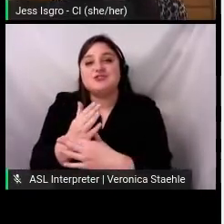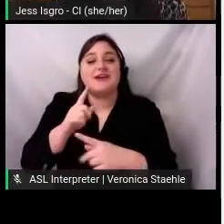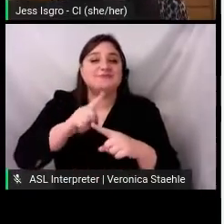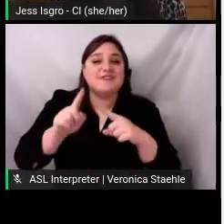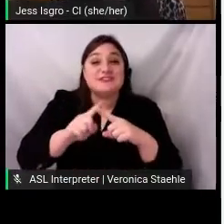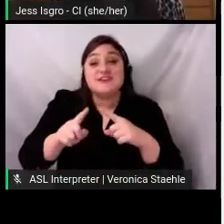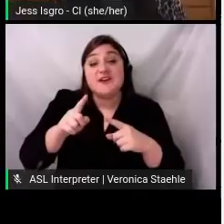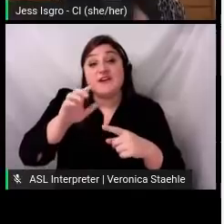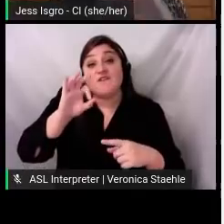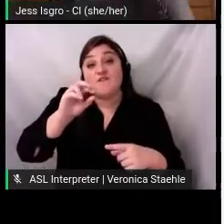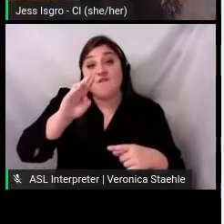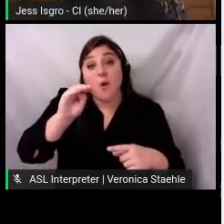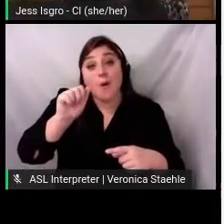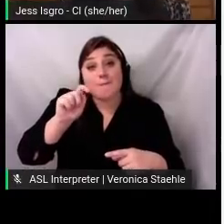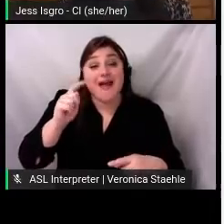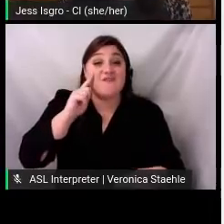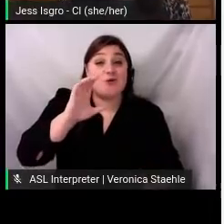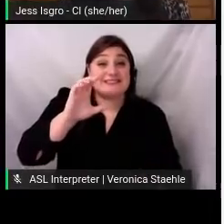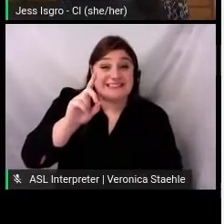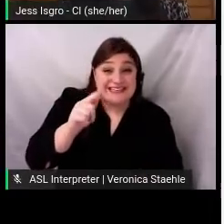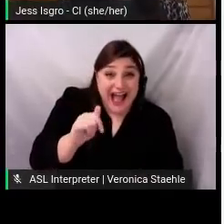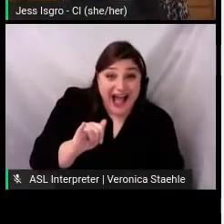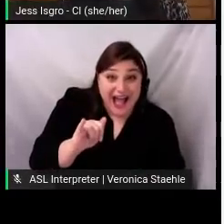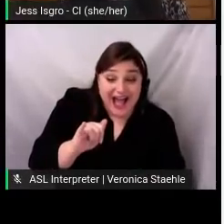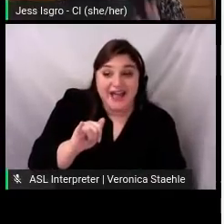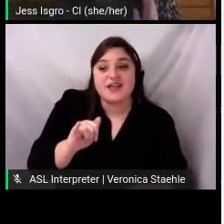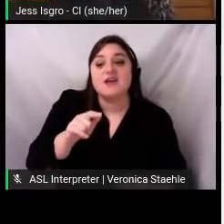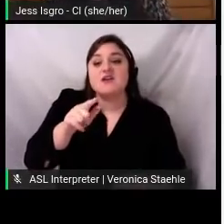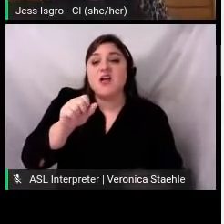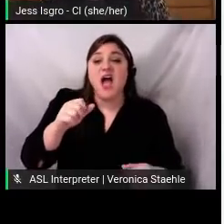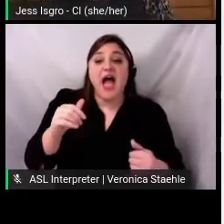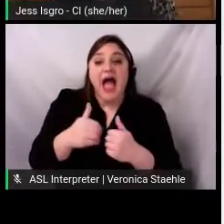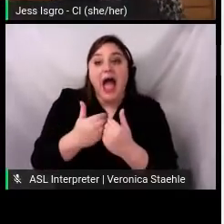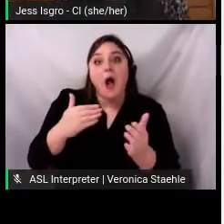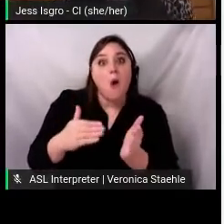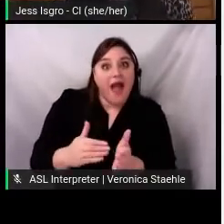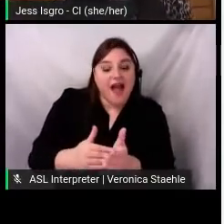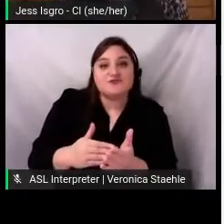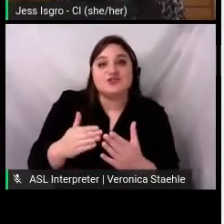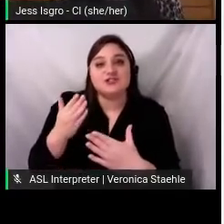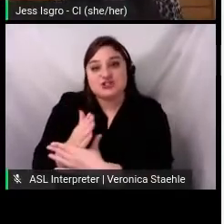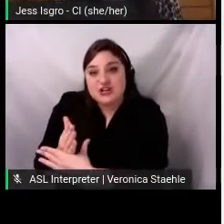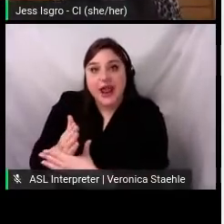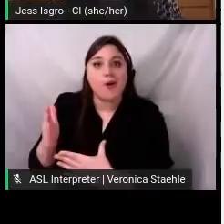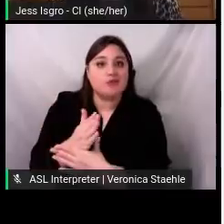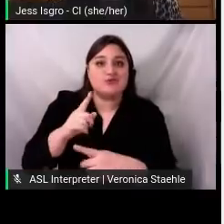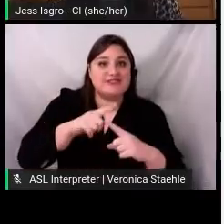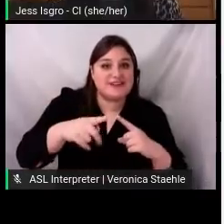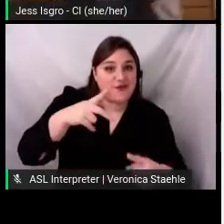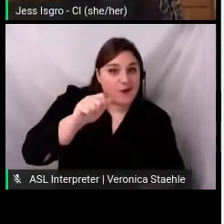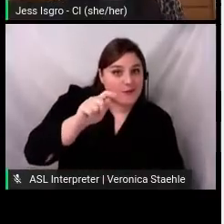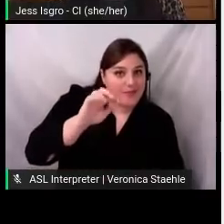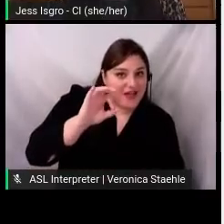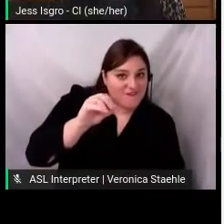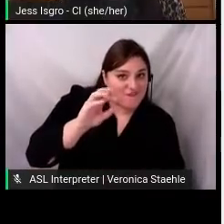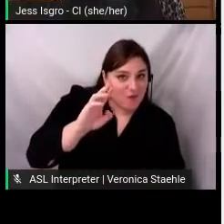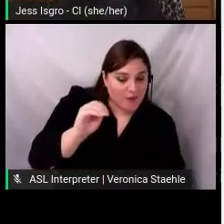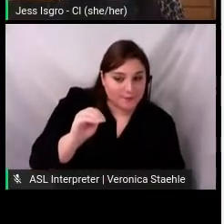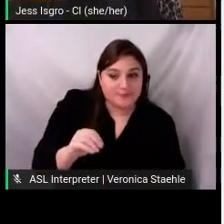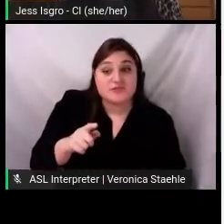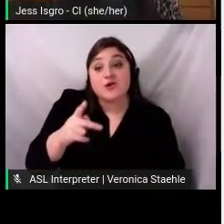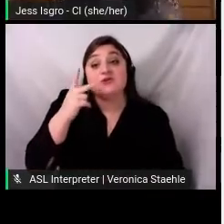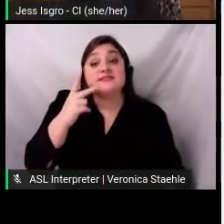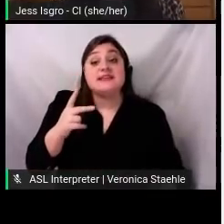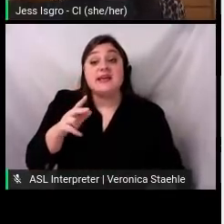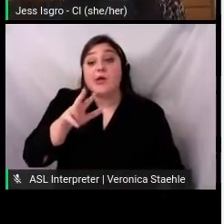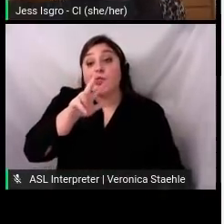clients as an average for engagement rates across formats, as well as a few formats themselves. So what we have here is 3% average